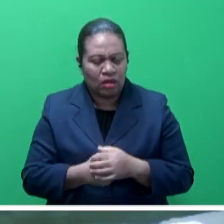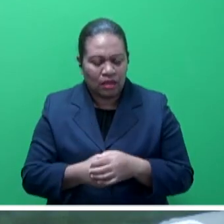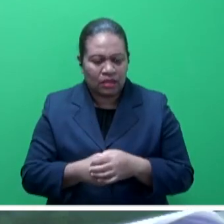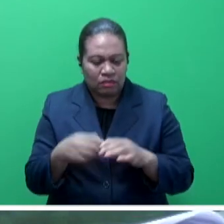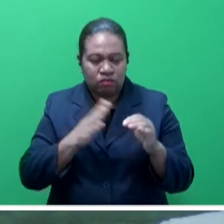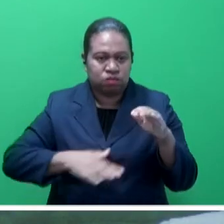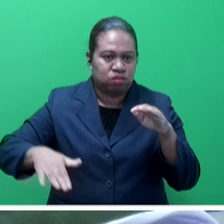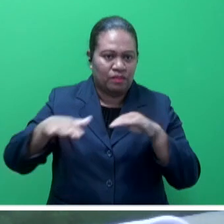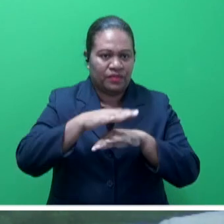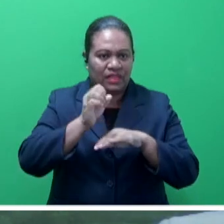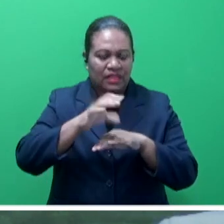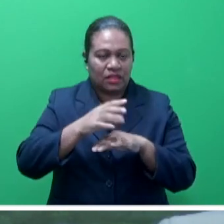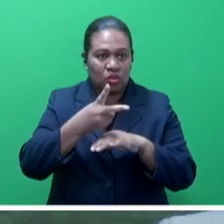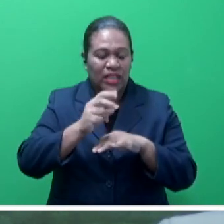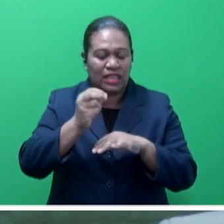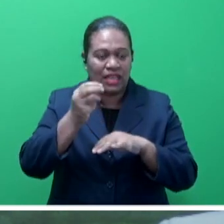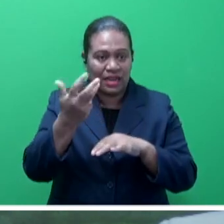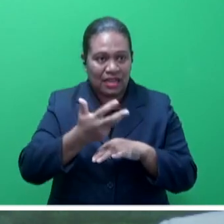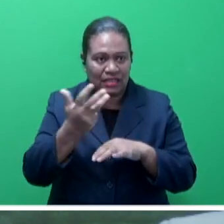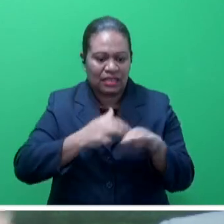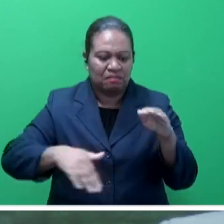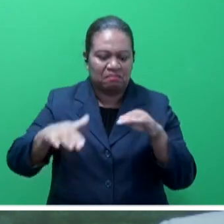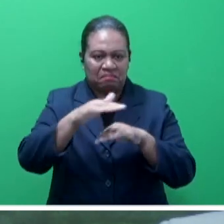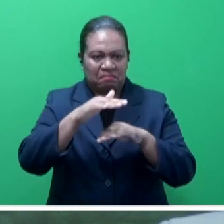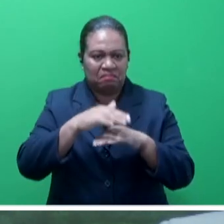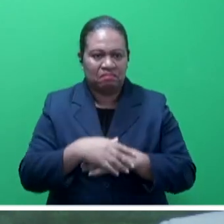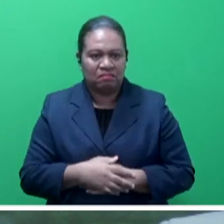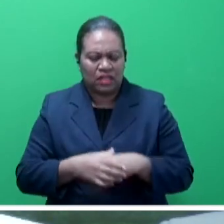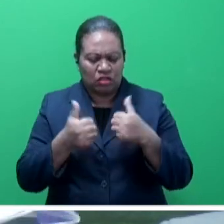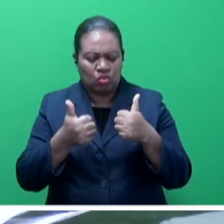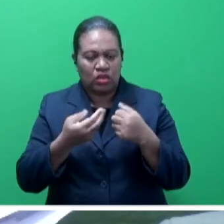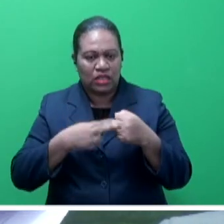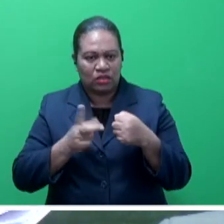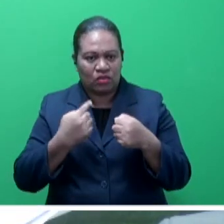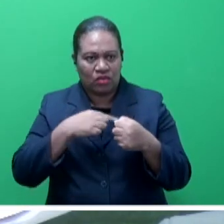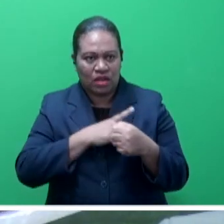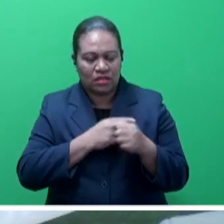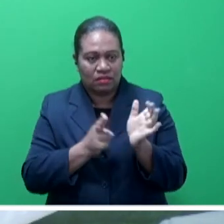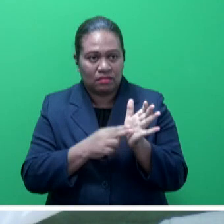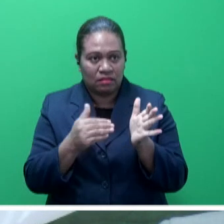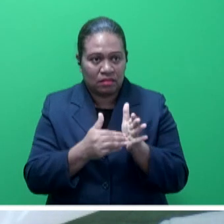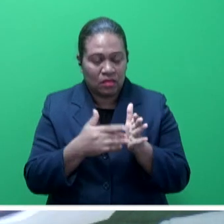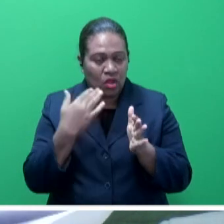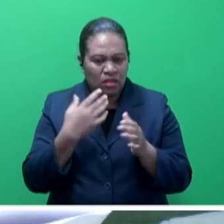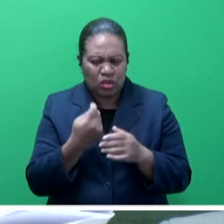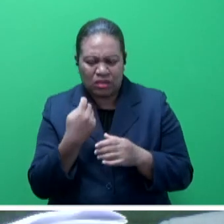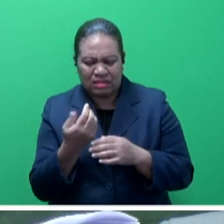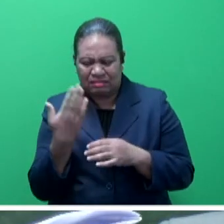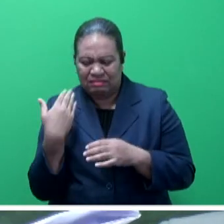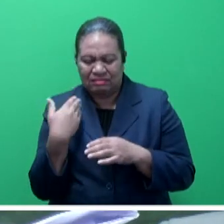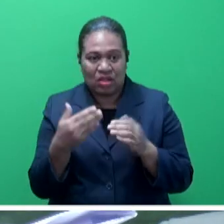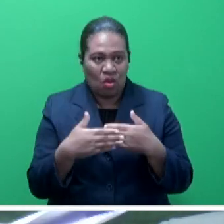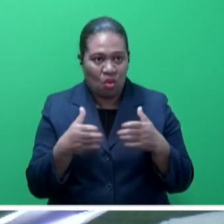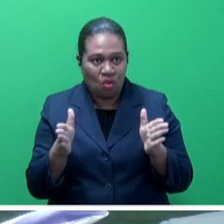above the 2019 for the next 6 months, which is great news for us. For New Zealand, while the border has just opened, the travel bookings